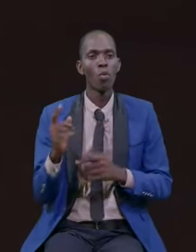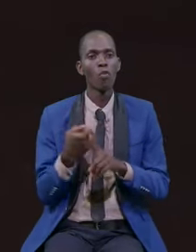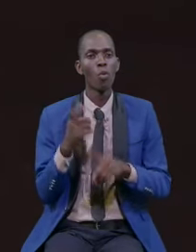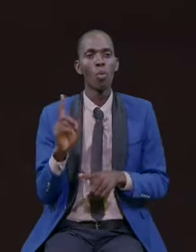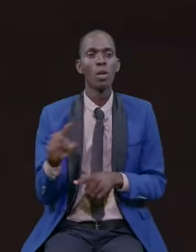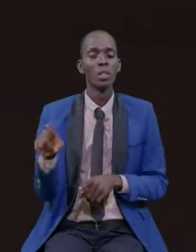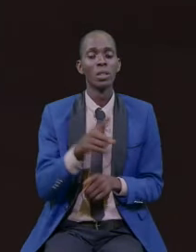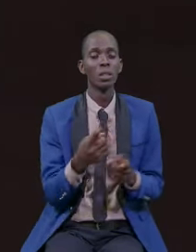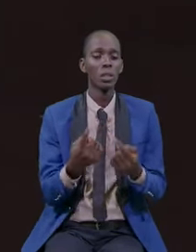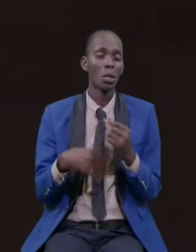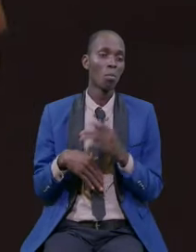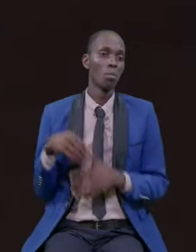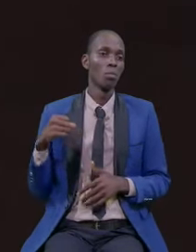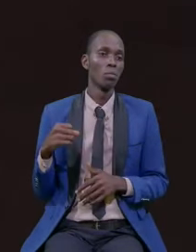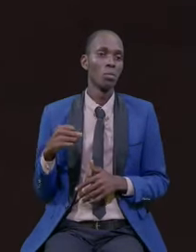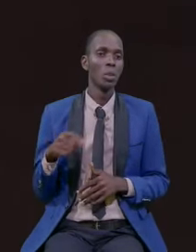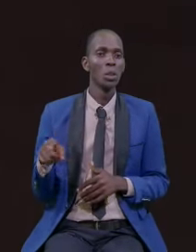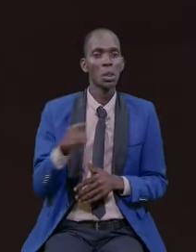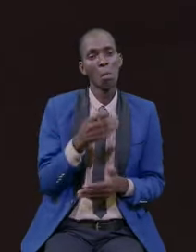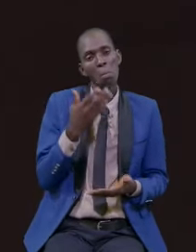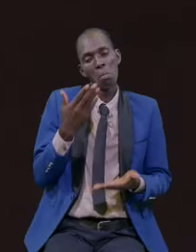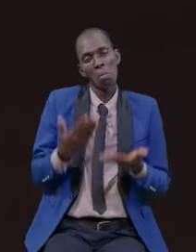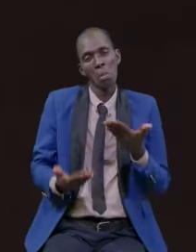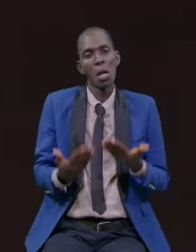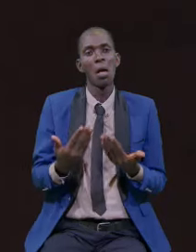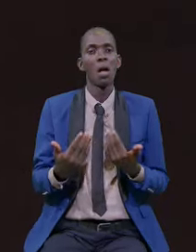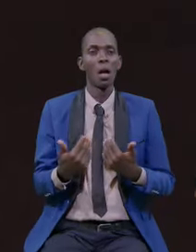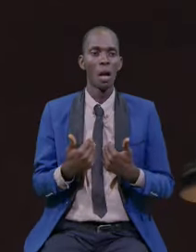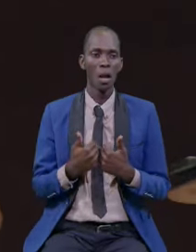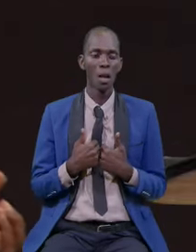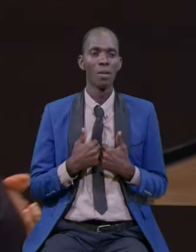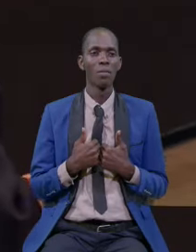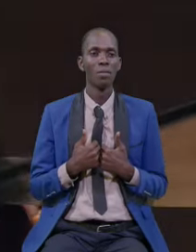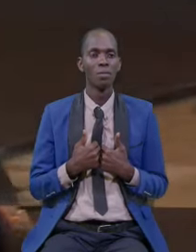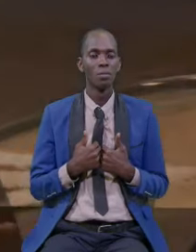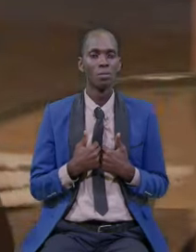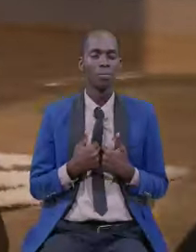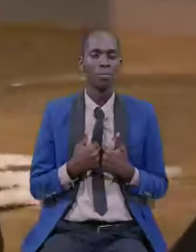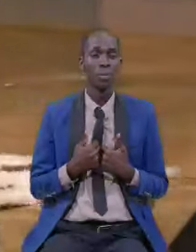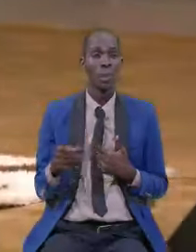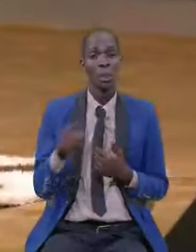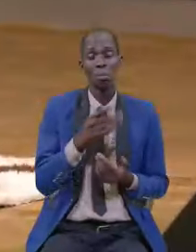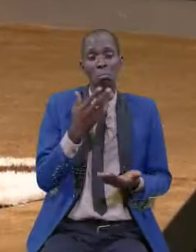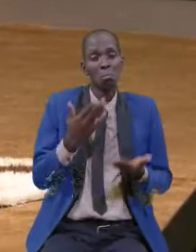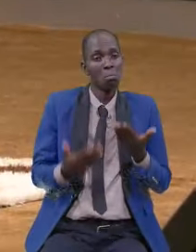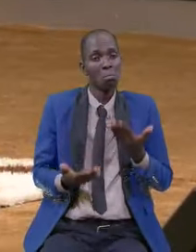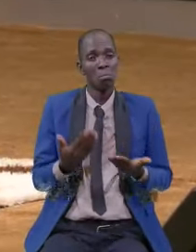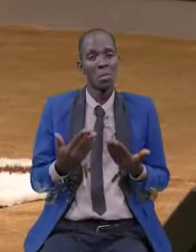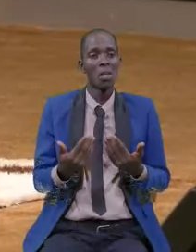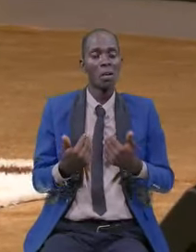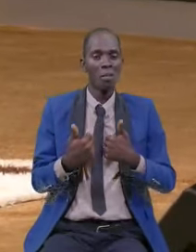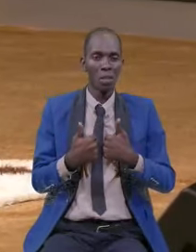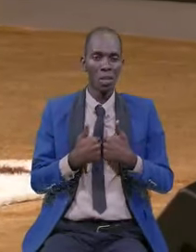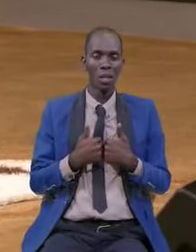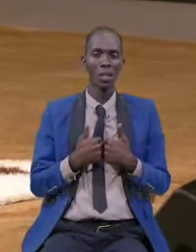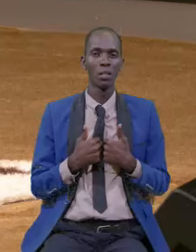might, from which they came out, they might